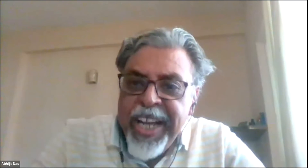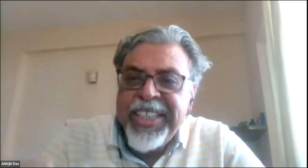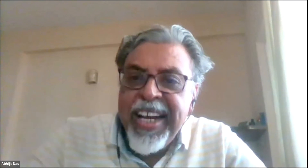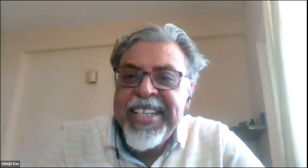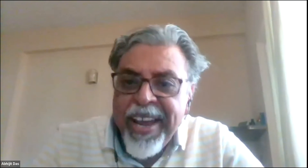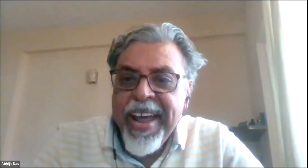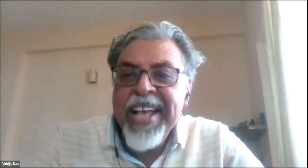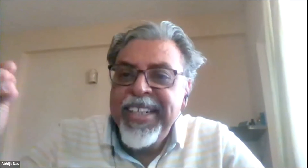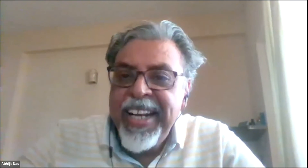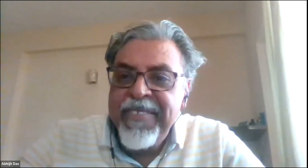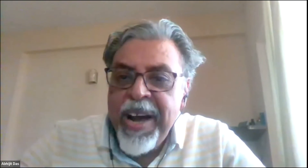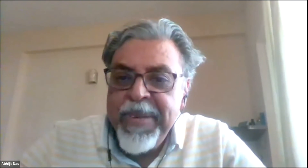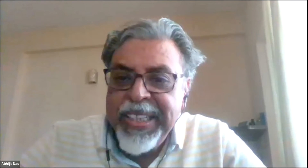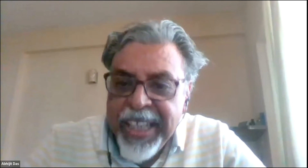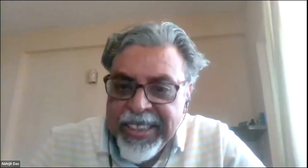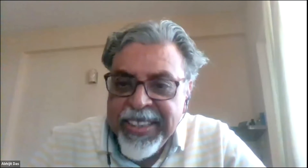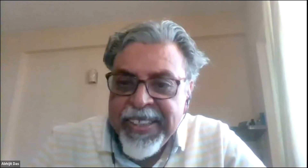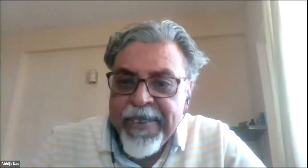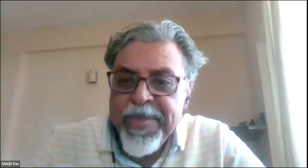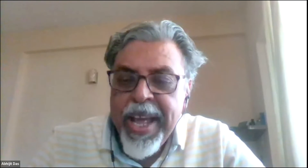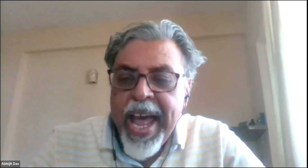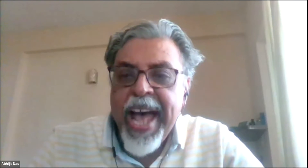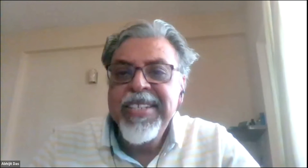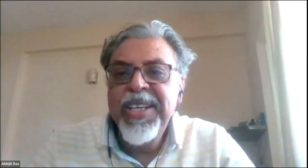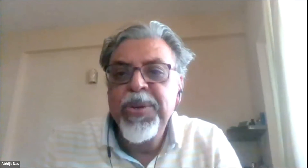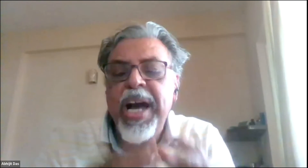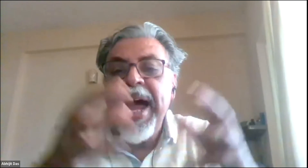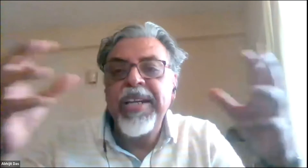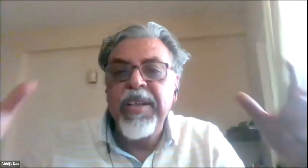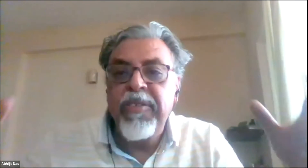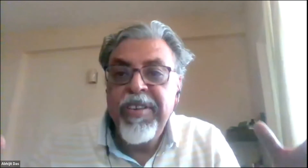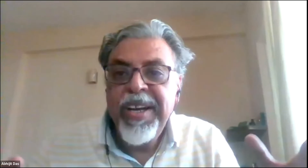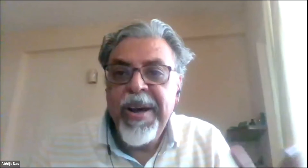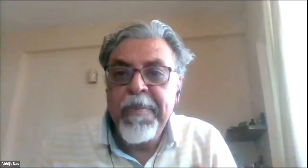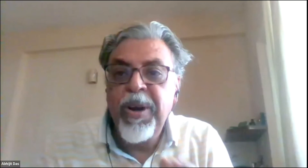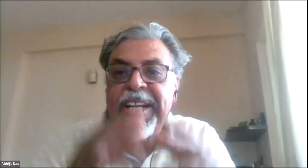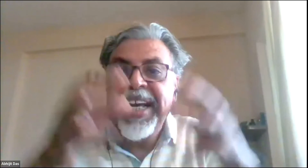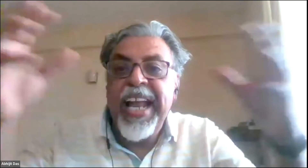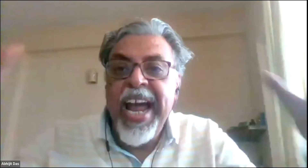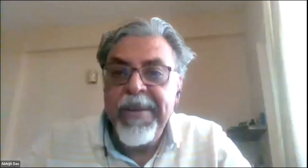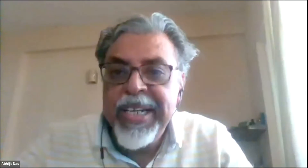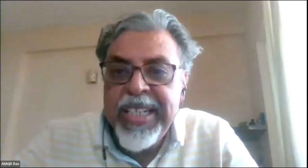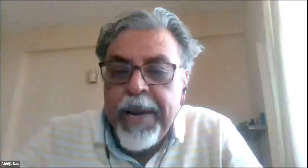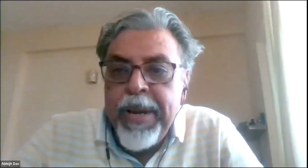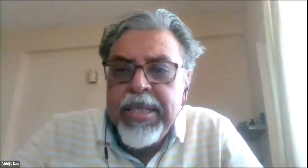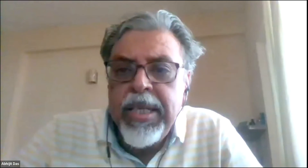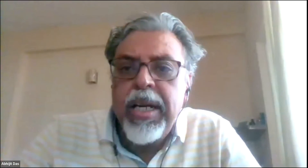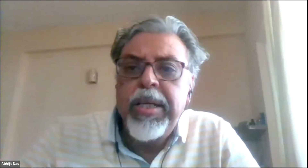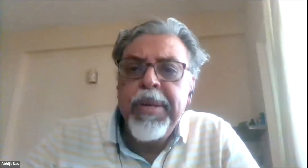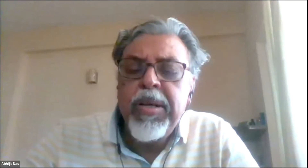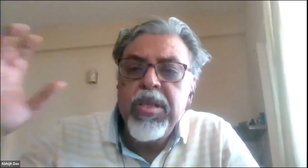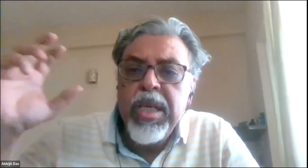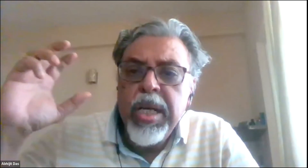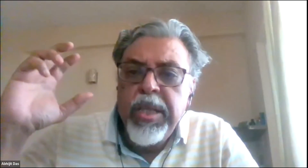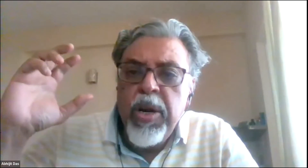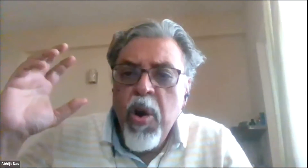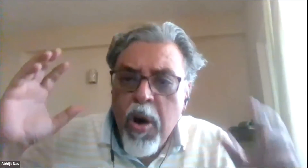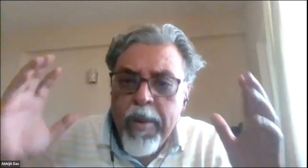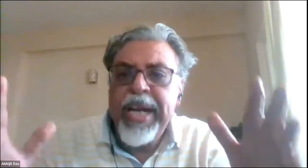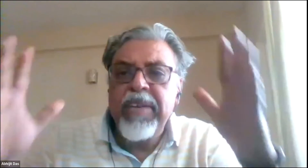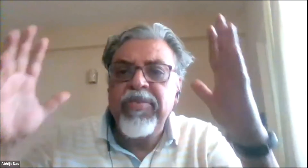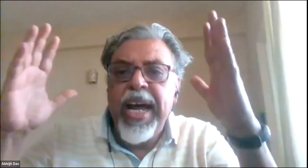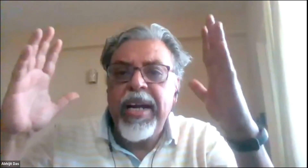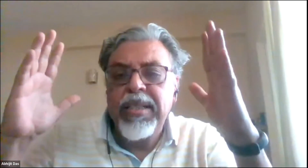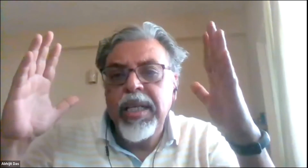the foundations are eaten away as the political environment changes, as new kinds of political alignments take place in the